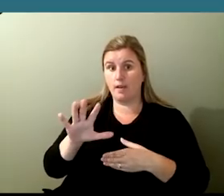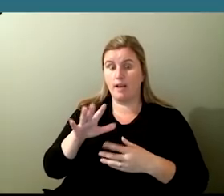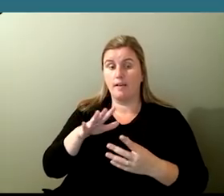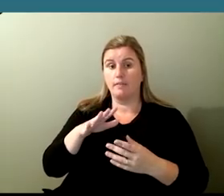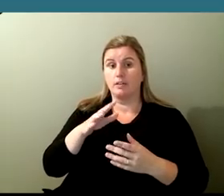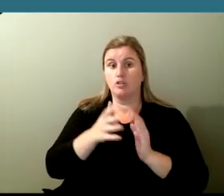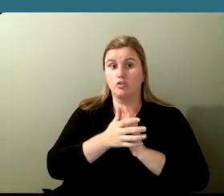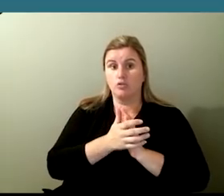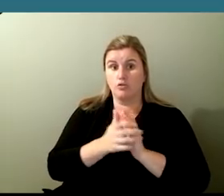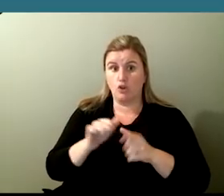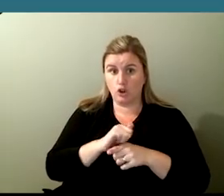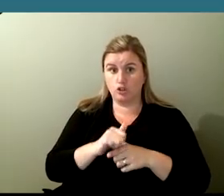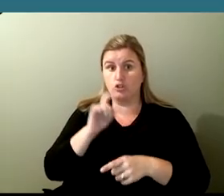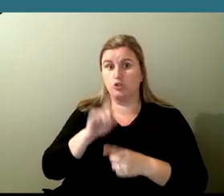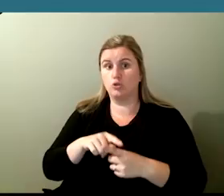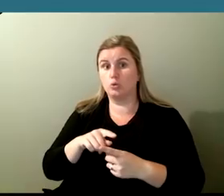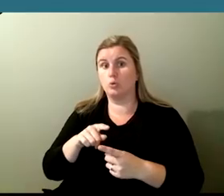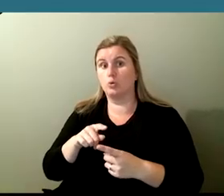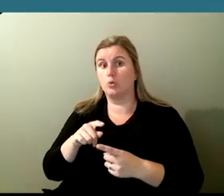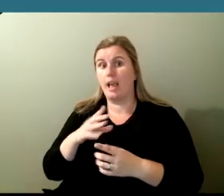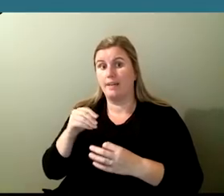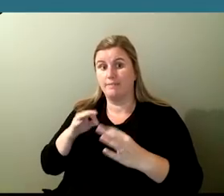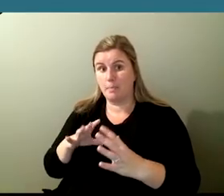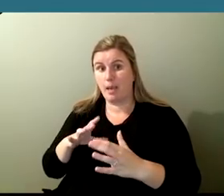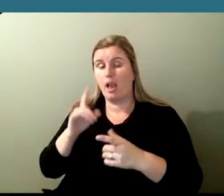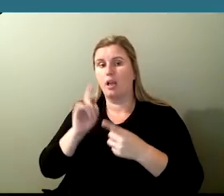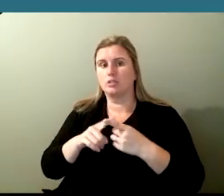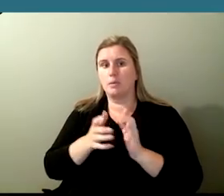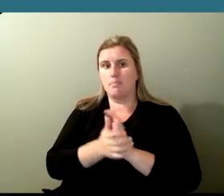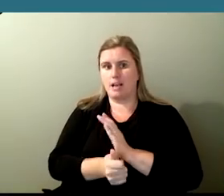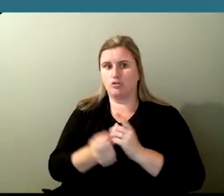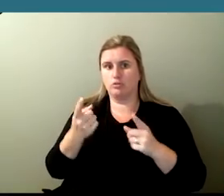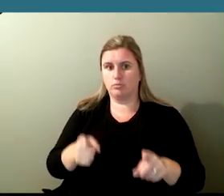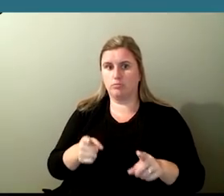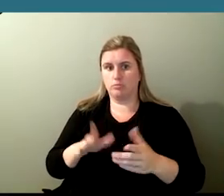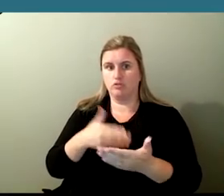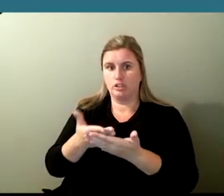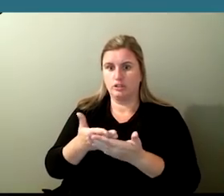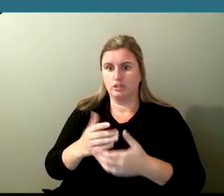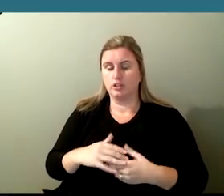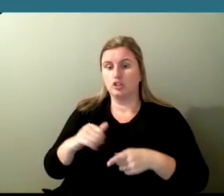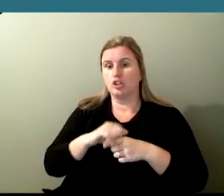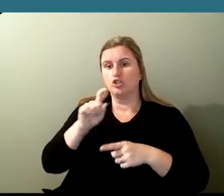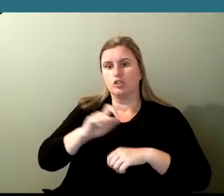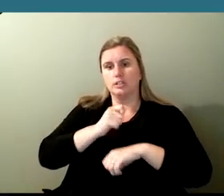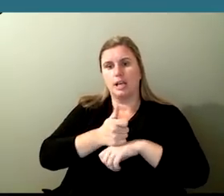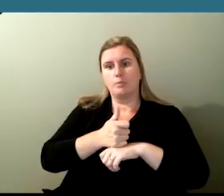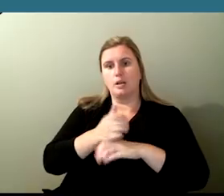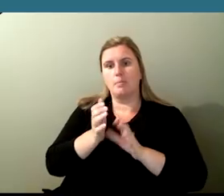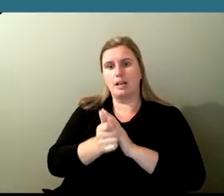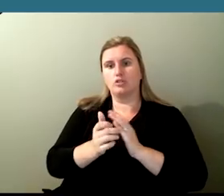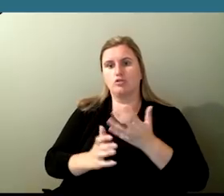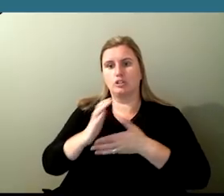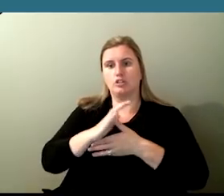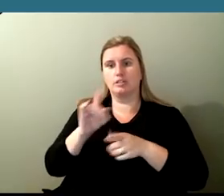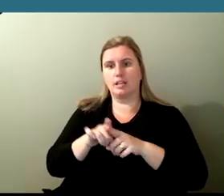until mastery or a mastery criterion has actually been reached. Trainees should establish a mastery criterion,